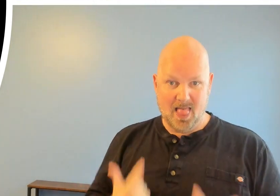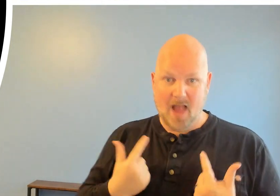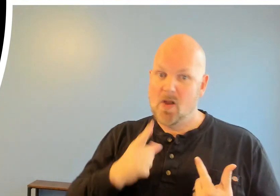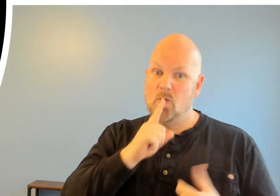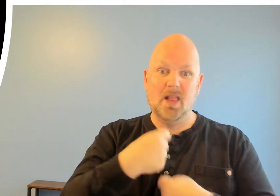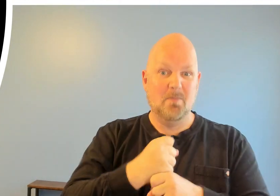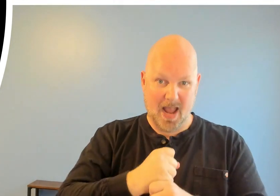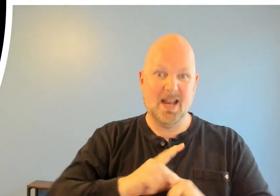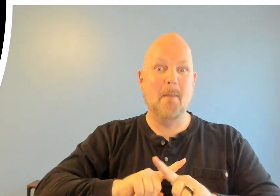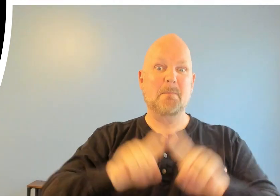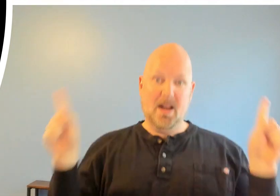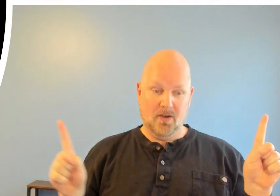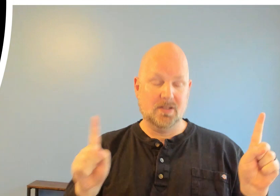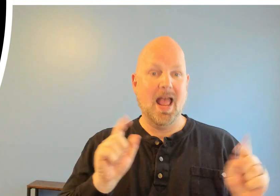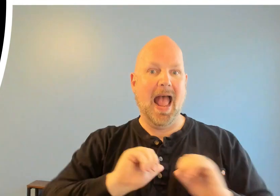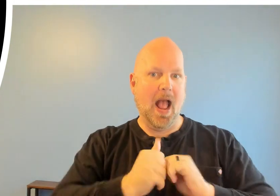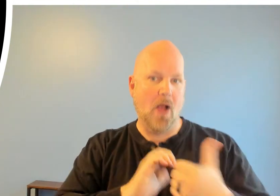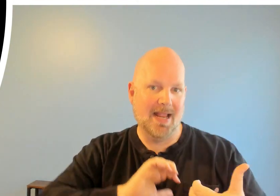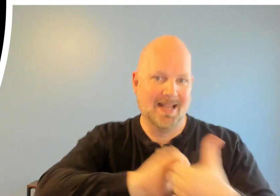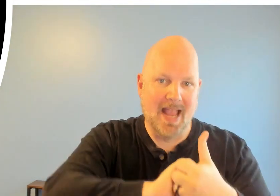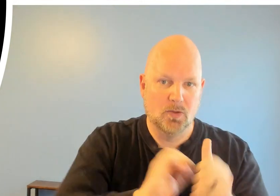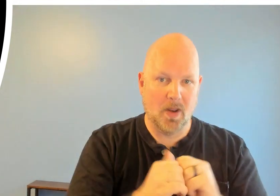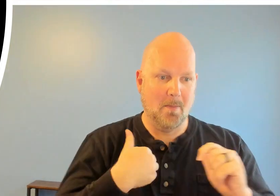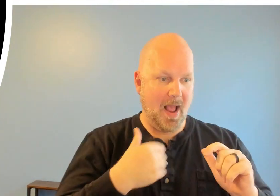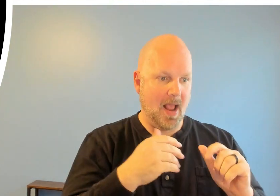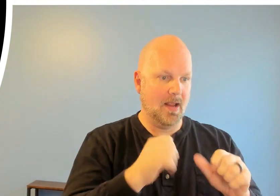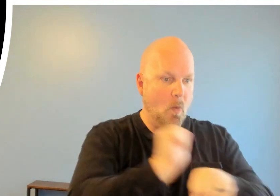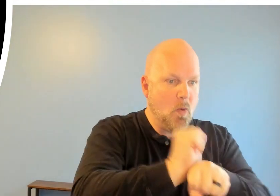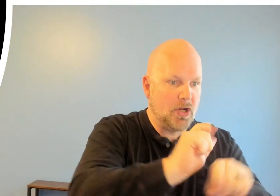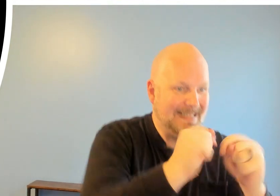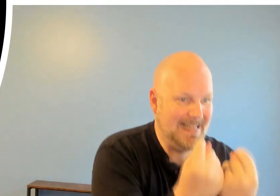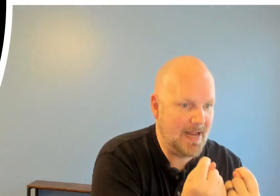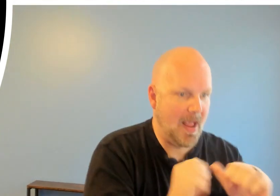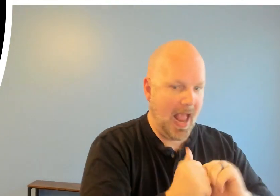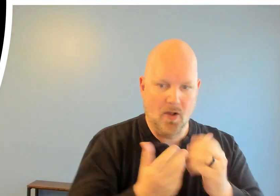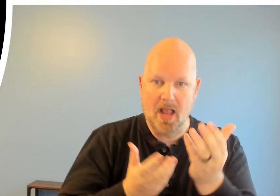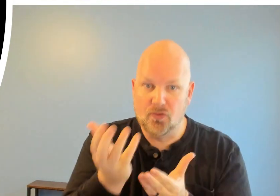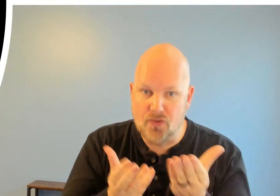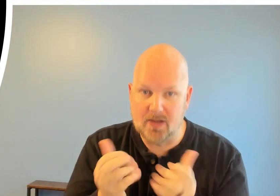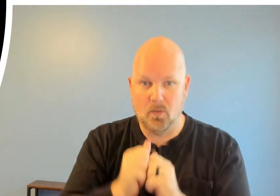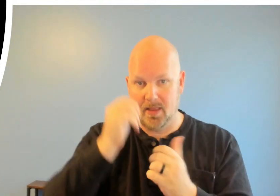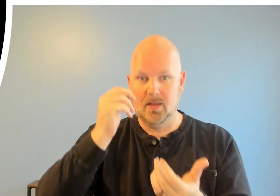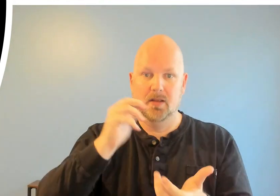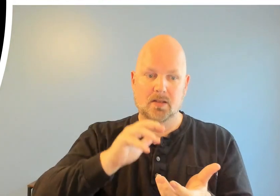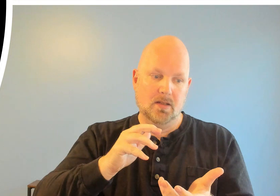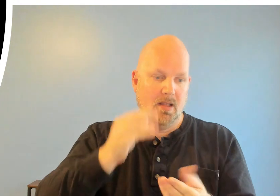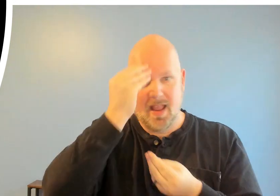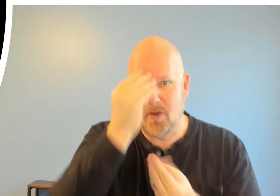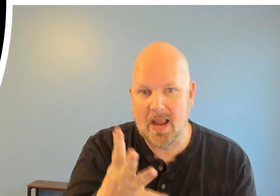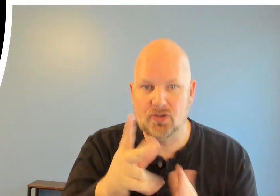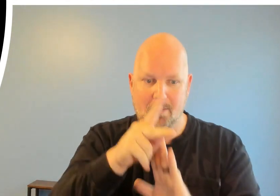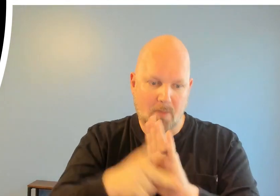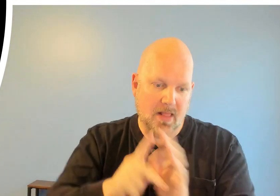in when I was leading a team, how I engaged with the team, how I interacted with information and updates